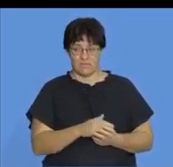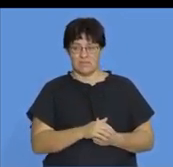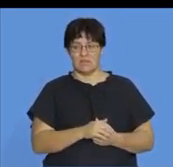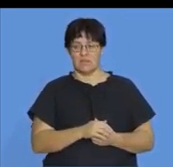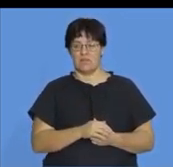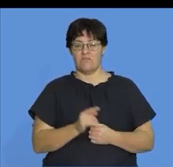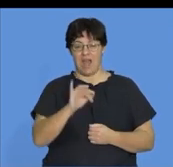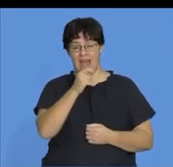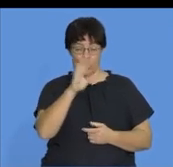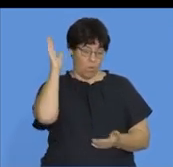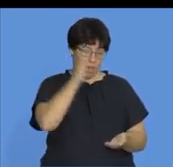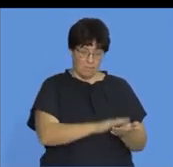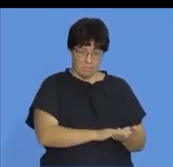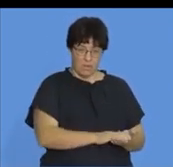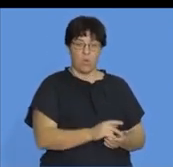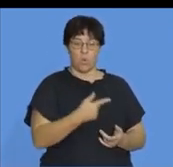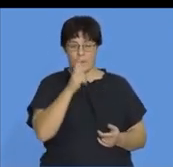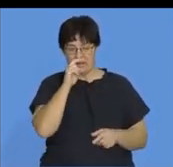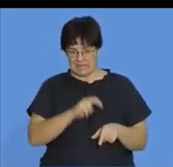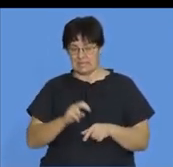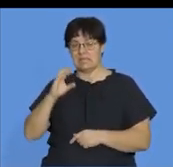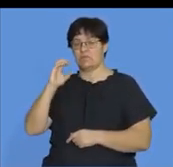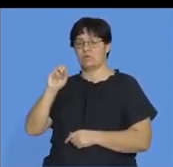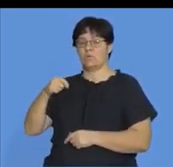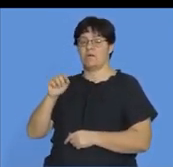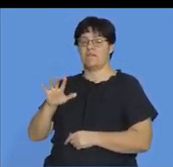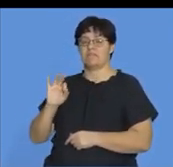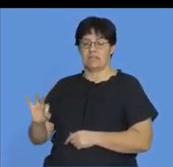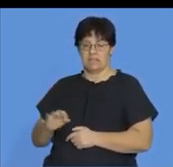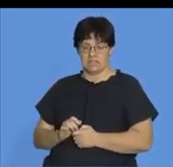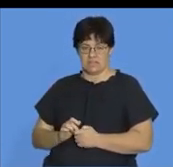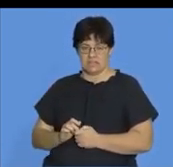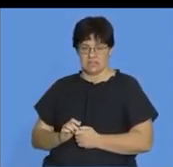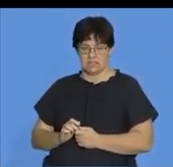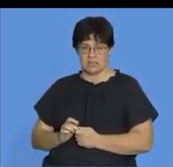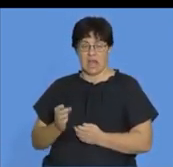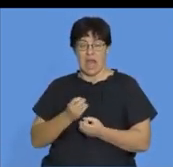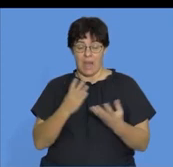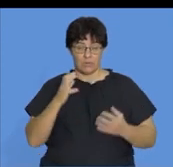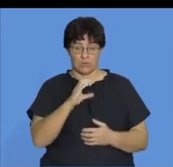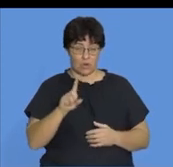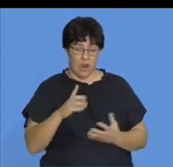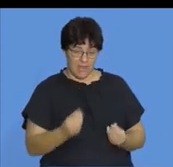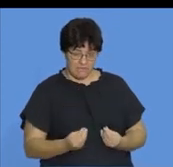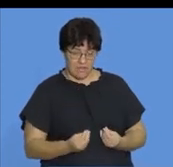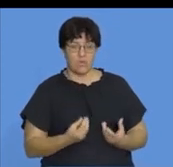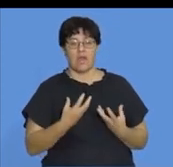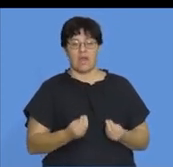for all the iron to react, we need 0.53. But how much of chlorine do we have? We've